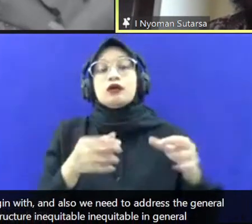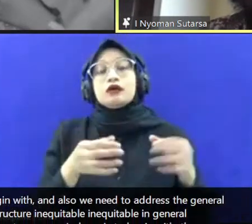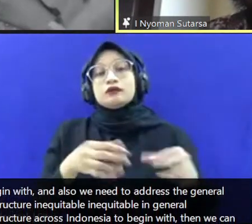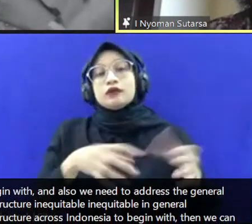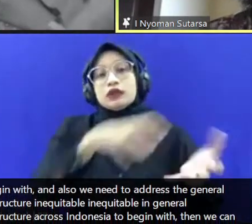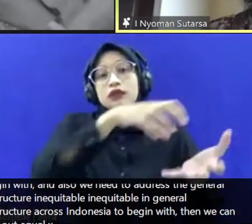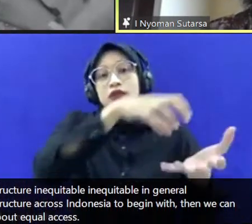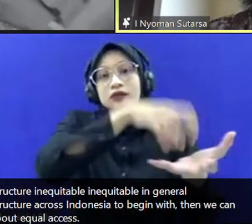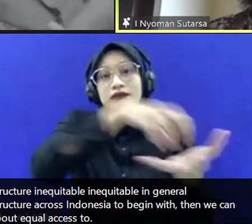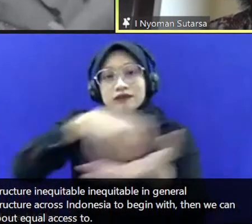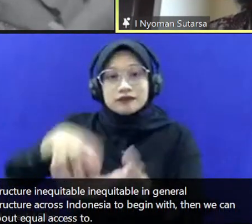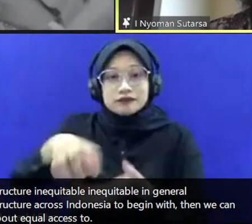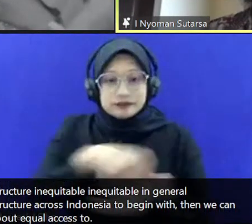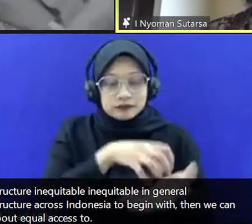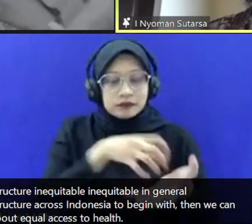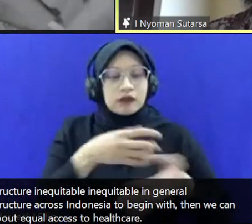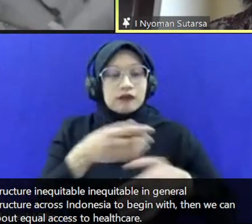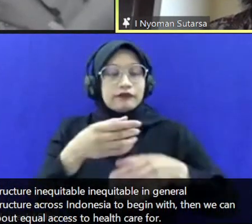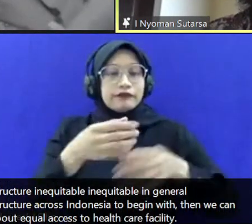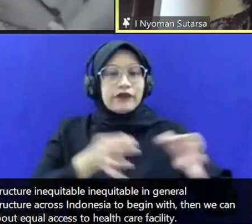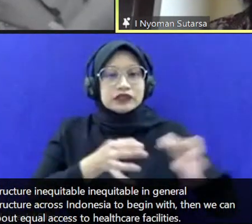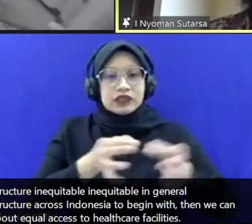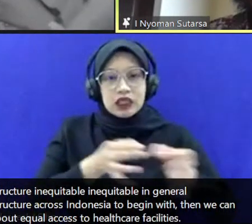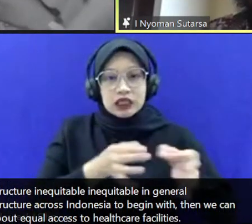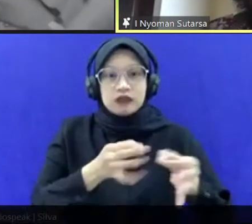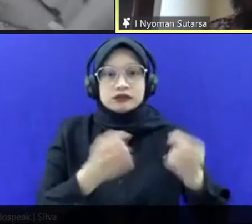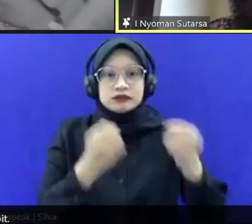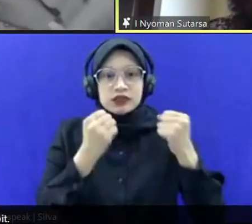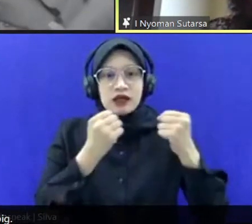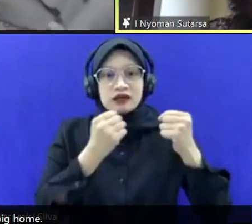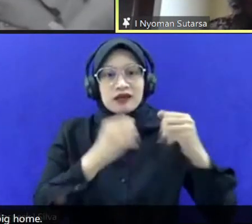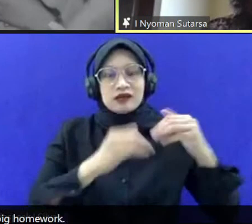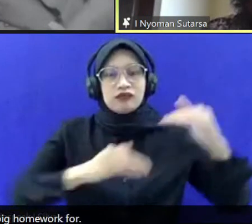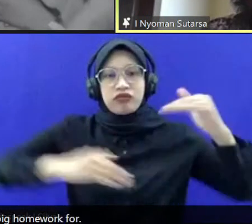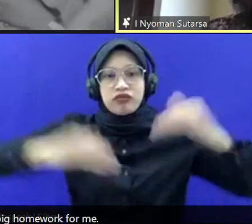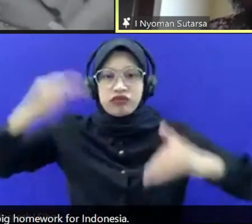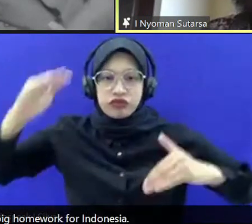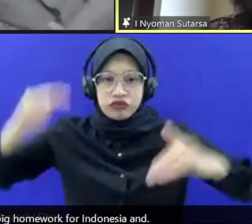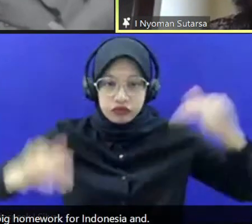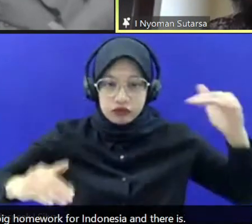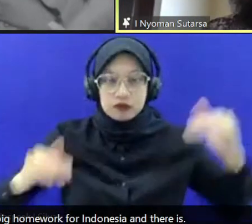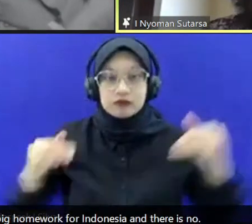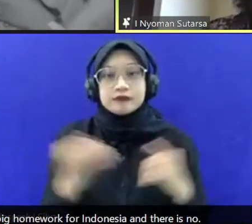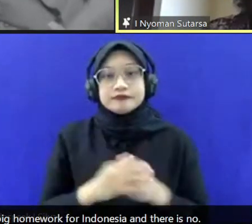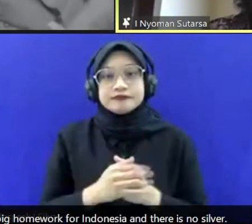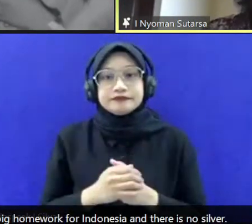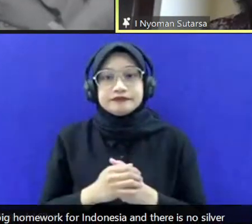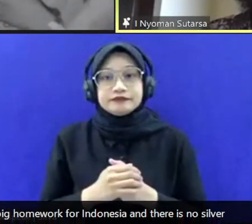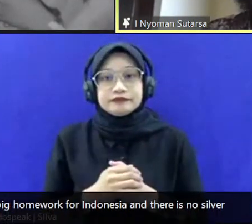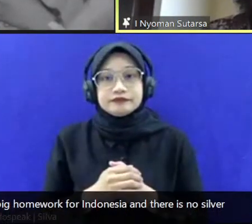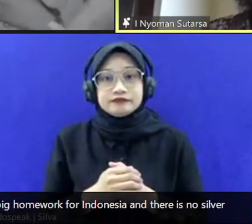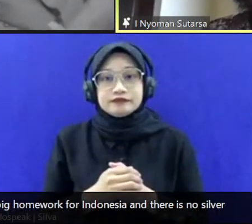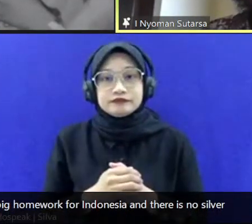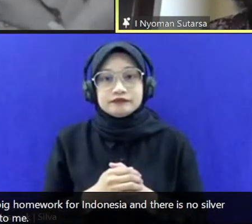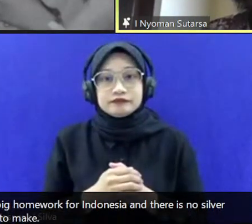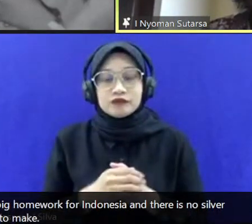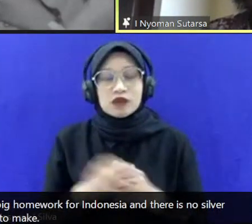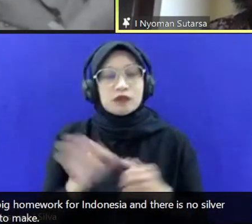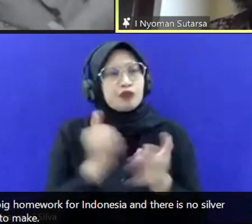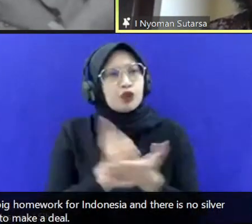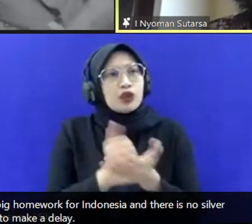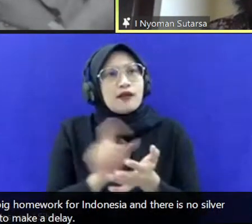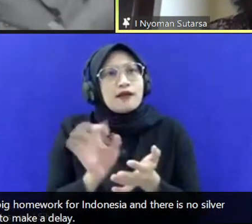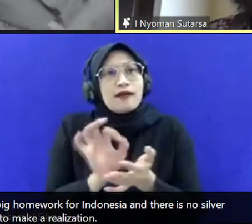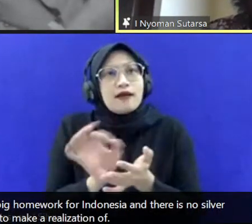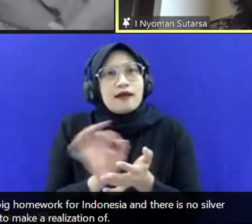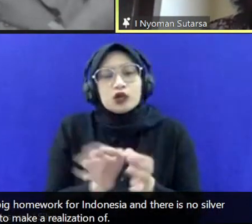equal access to healthcare facilities. It's a big homework for Indonesia, and there is no silver bullet to make